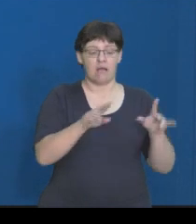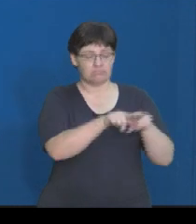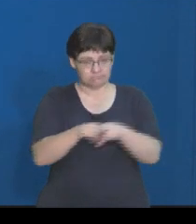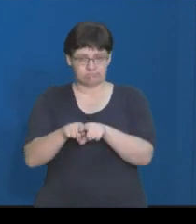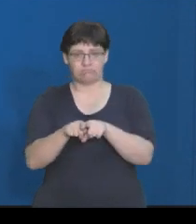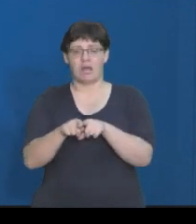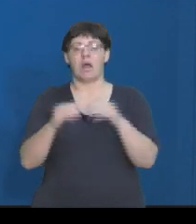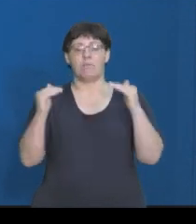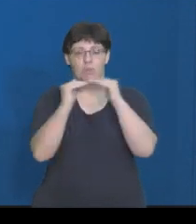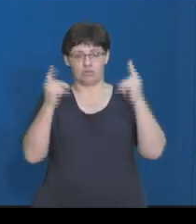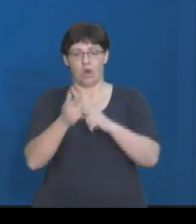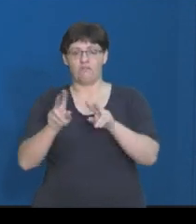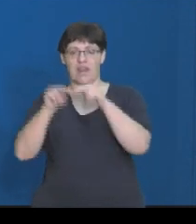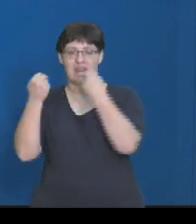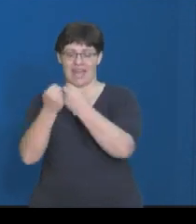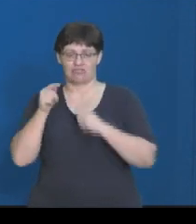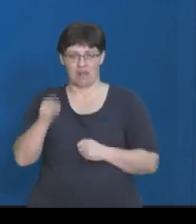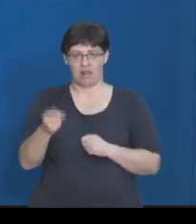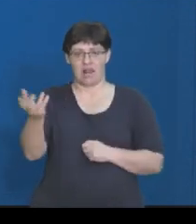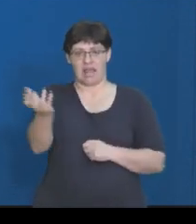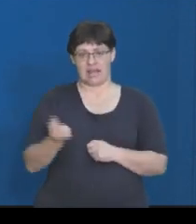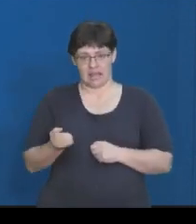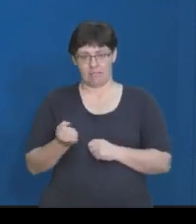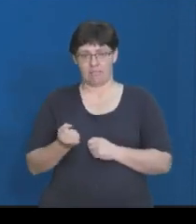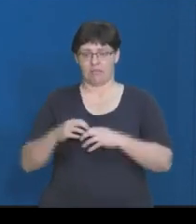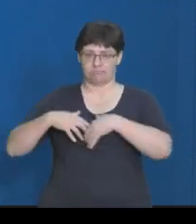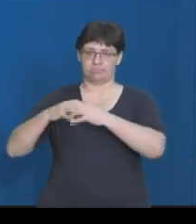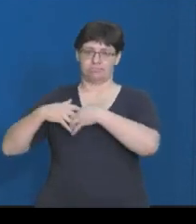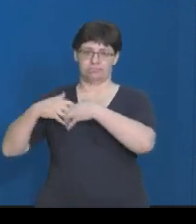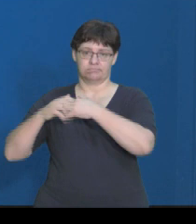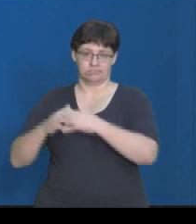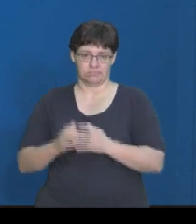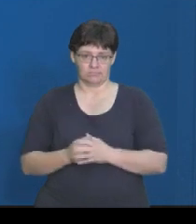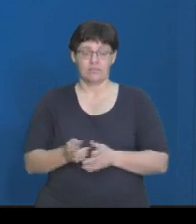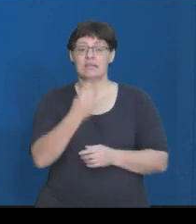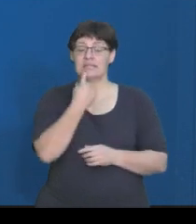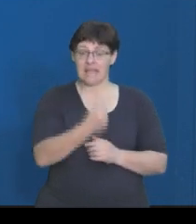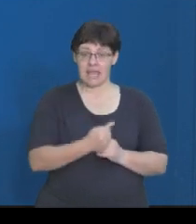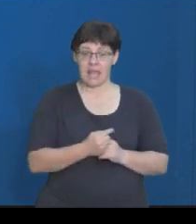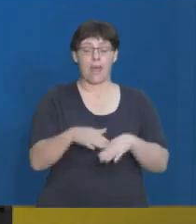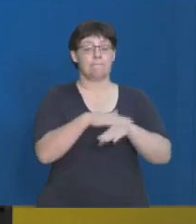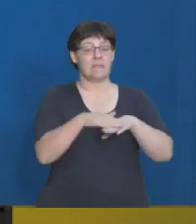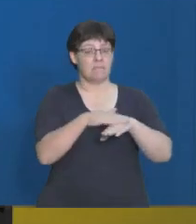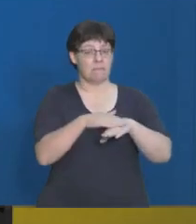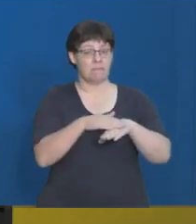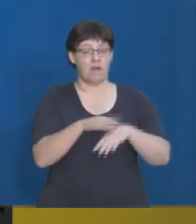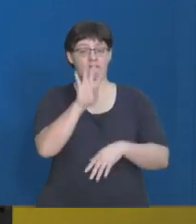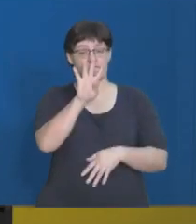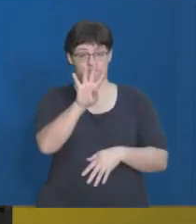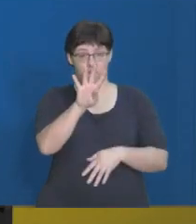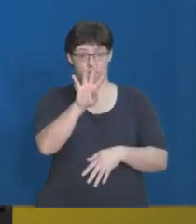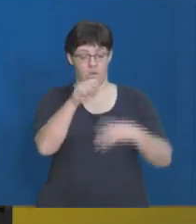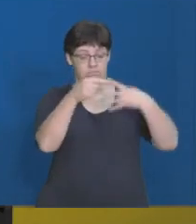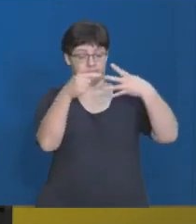proportional to the level of national income created. Like I said, boys and girls, a minimum of 4 points